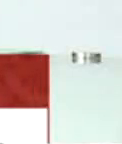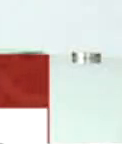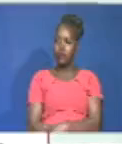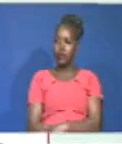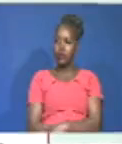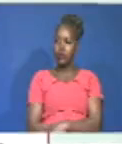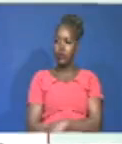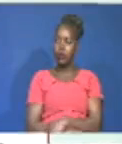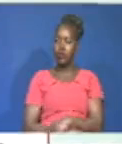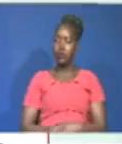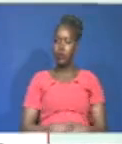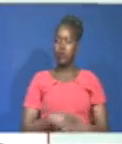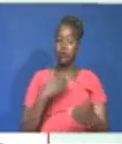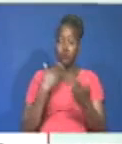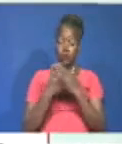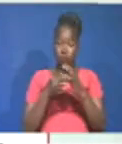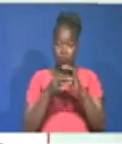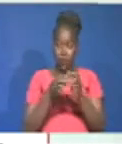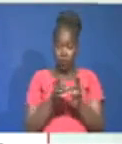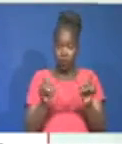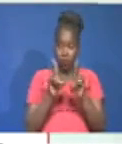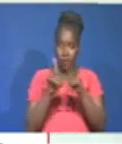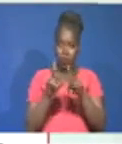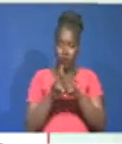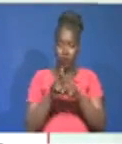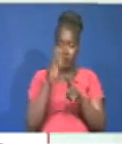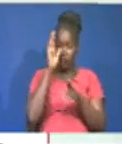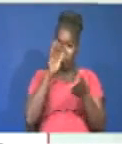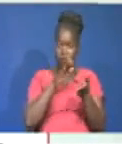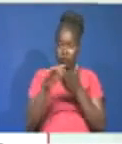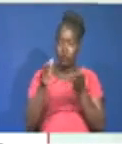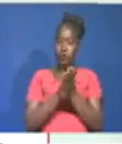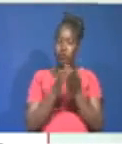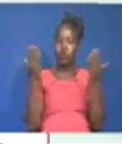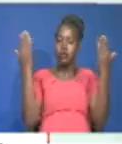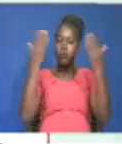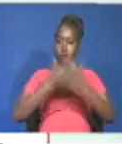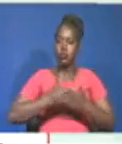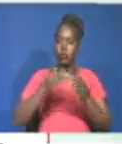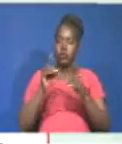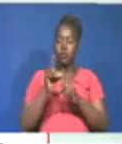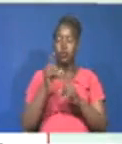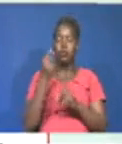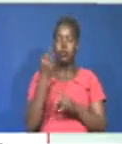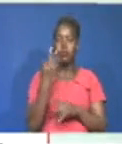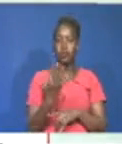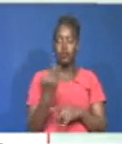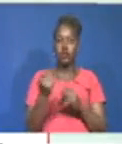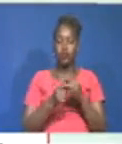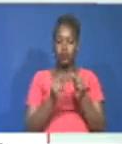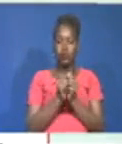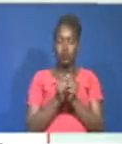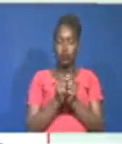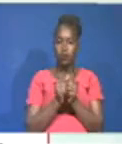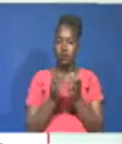Thank you for still keeping us company right here on Sunday Express. And tonight, being on the 23rd of October, it is the